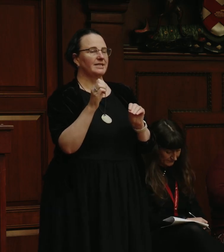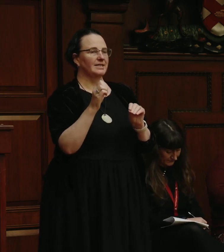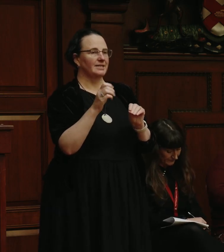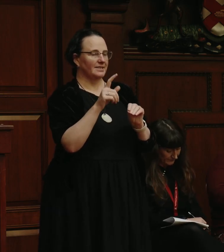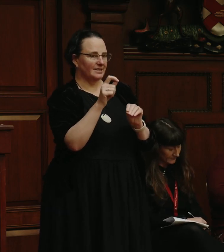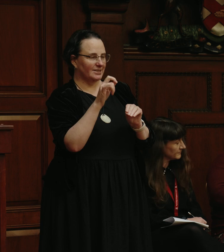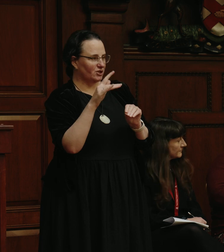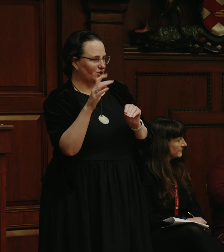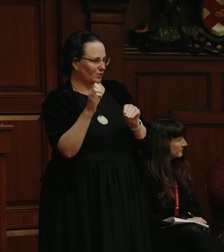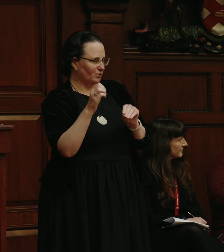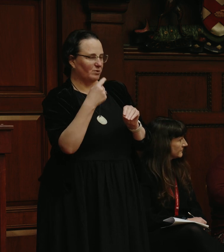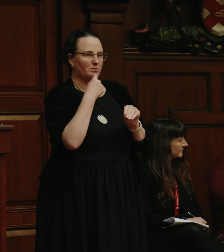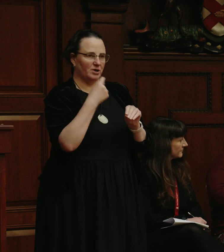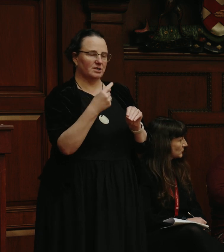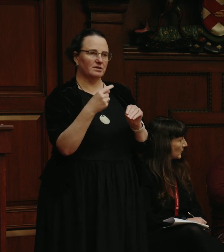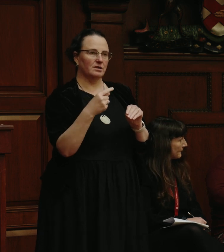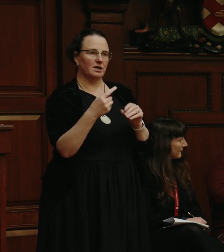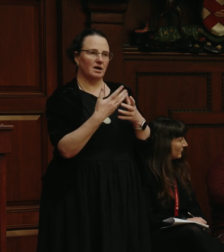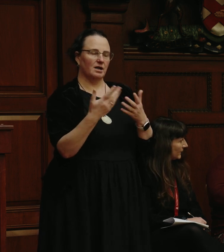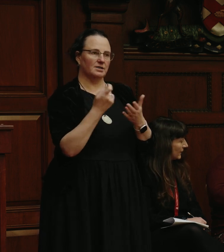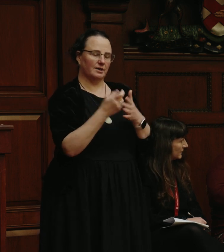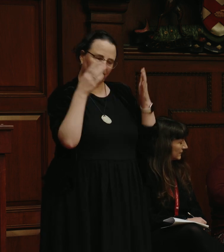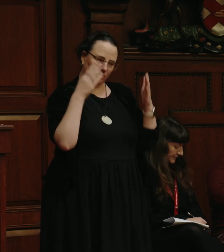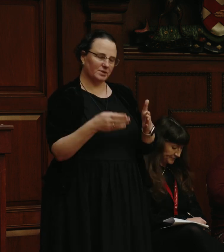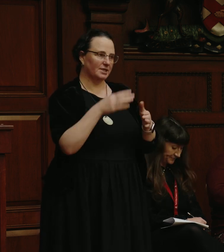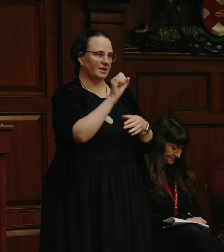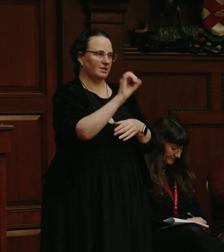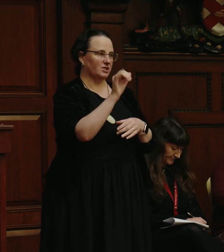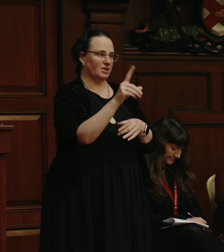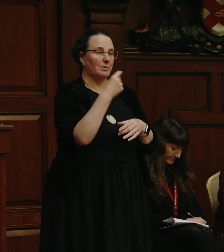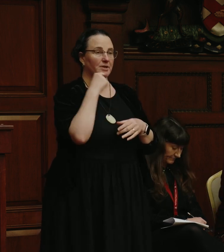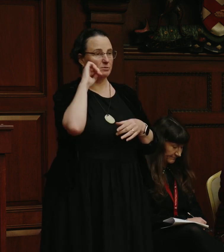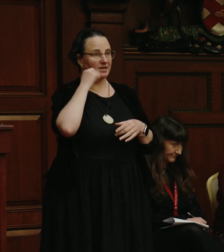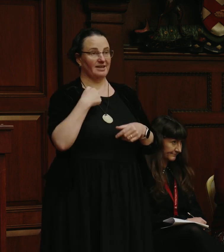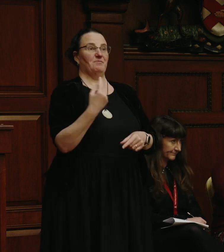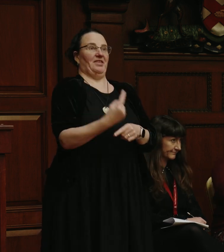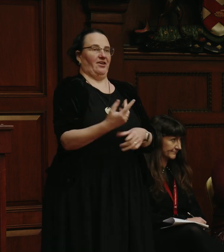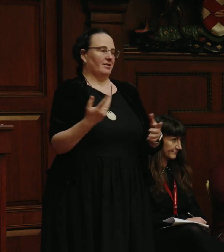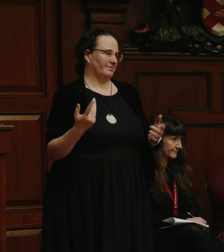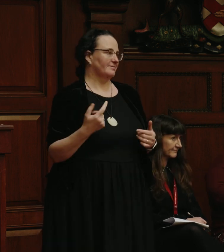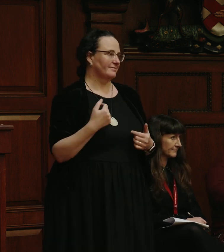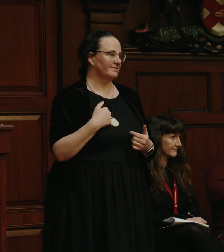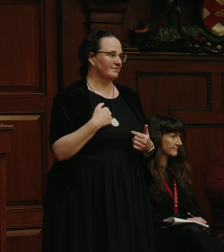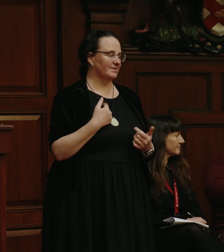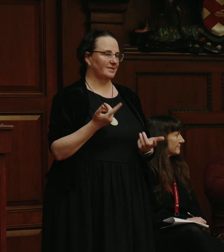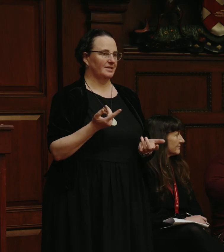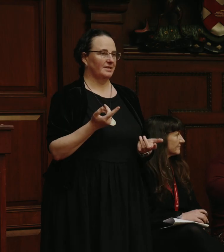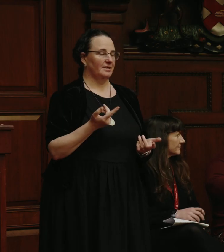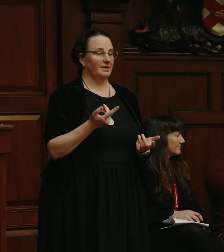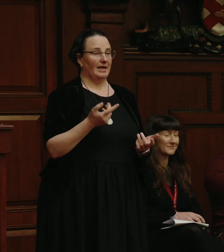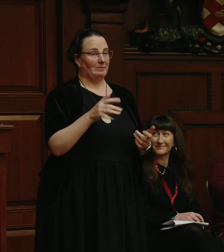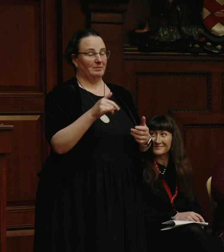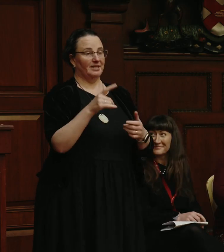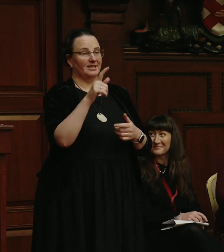to Sjögren's as the other conditions. But that's just because I happen to be there. So I'm saying maybe the